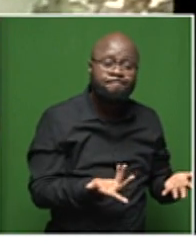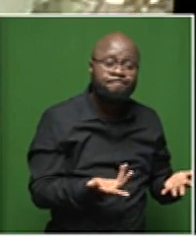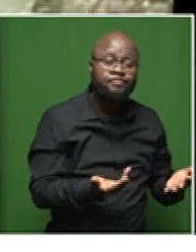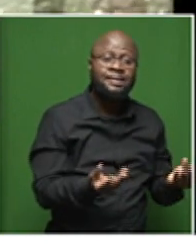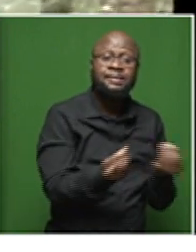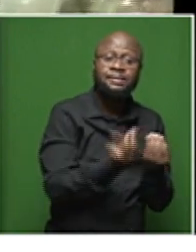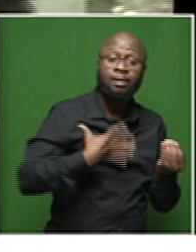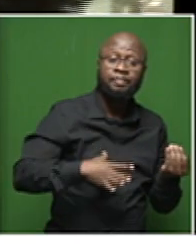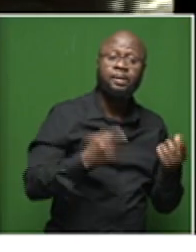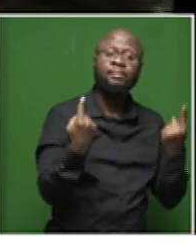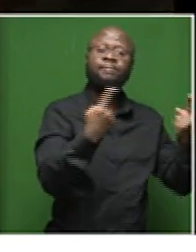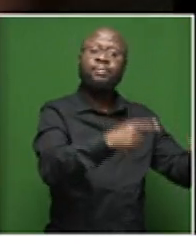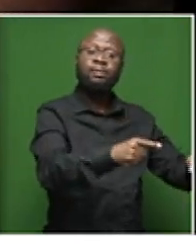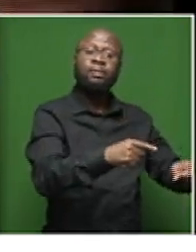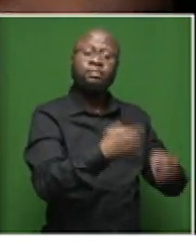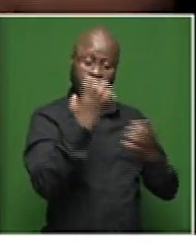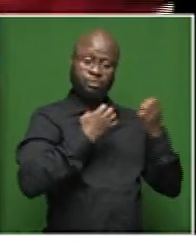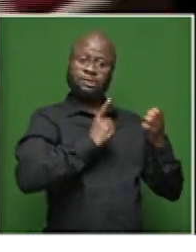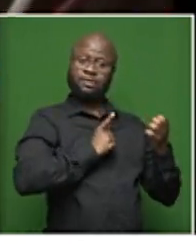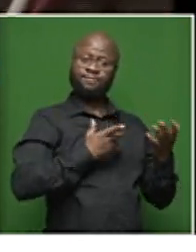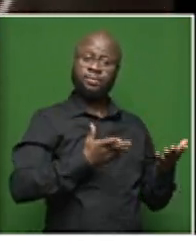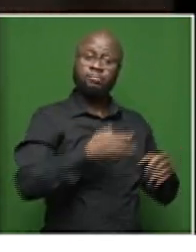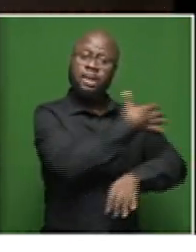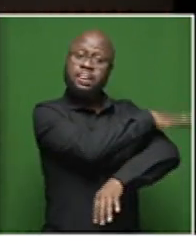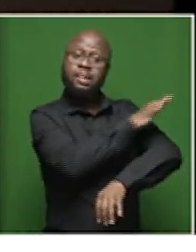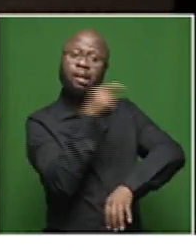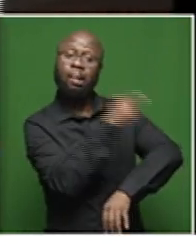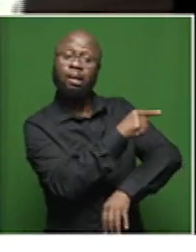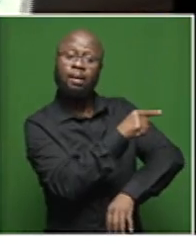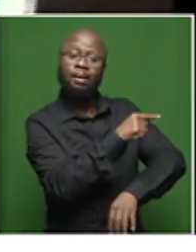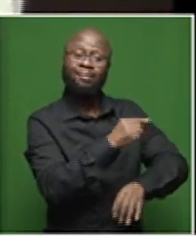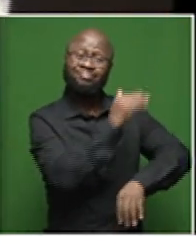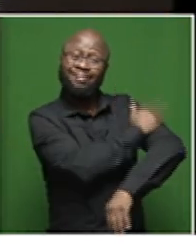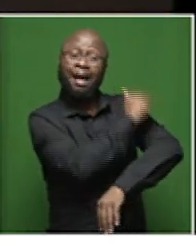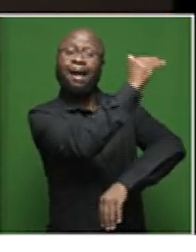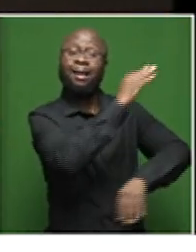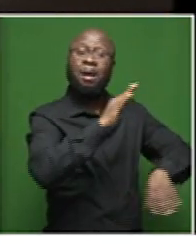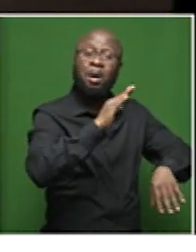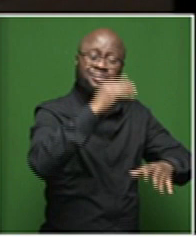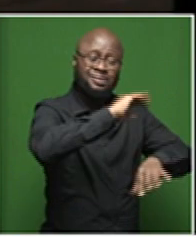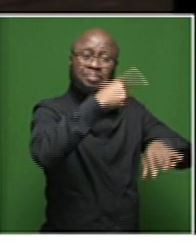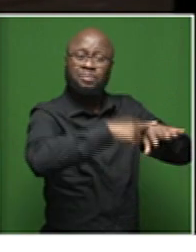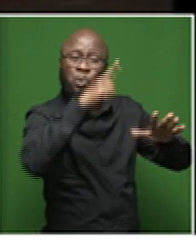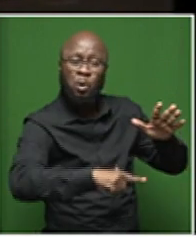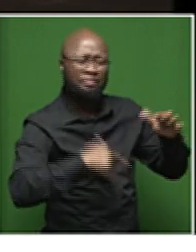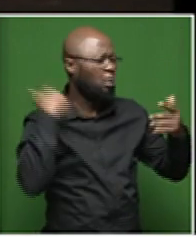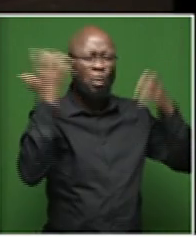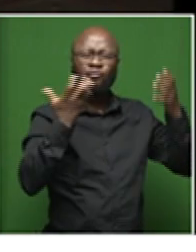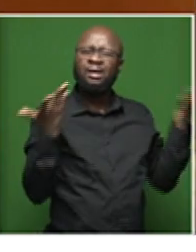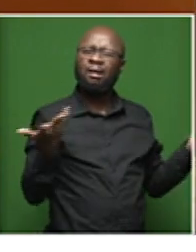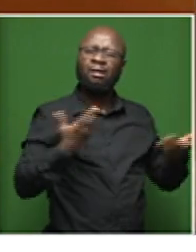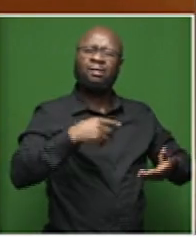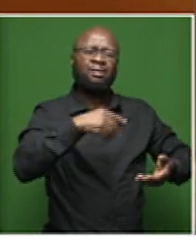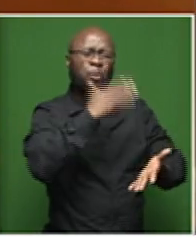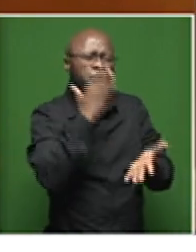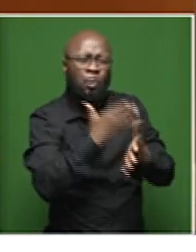I come on my regular checkups, sometimes it's a bit high, sometimes a bit low and stuff. So that's whereby I can say, okay, no, it's working, no, it's not